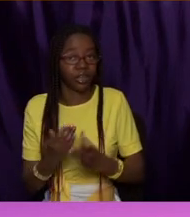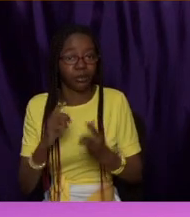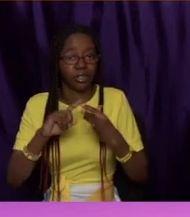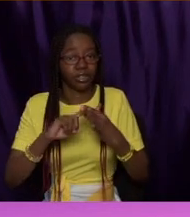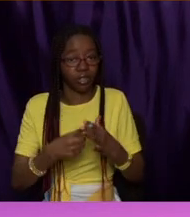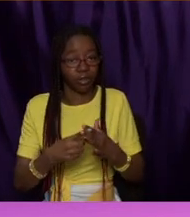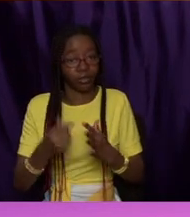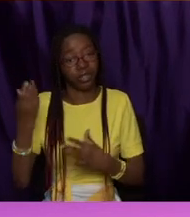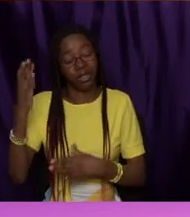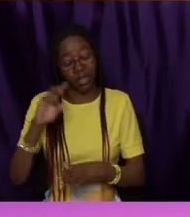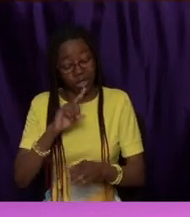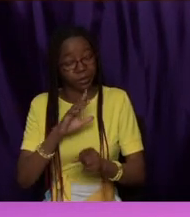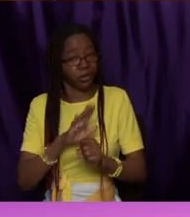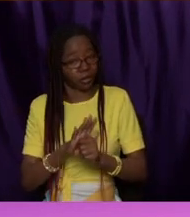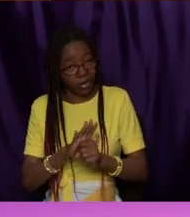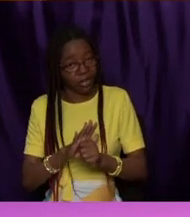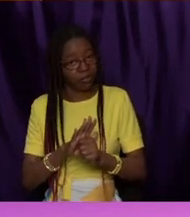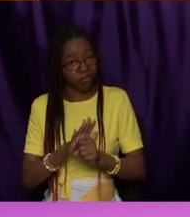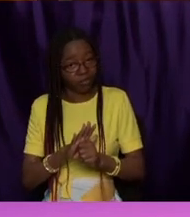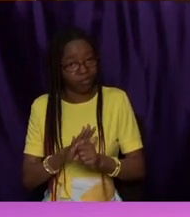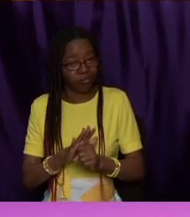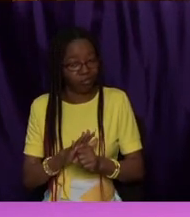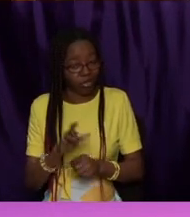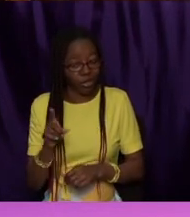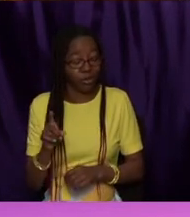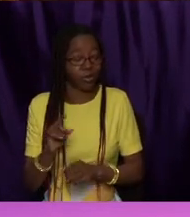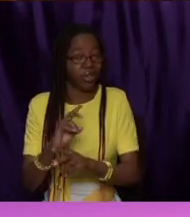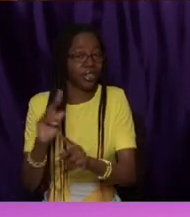God's promise and you in the place to hear it.